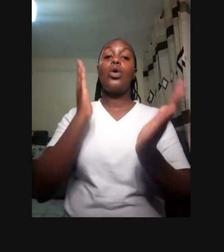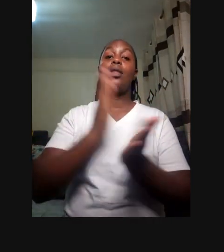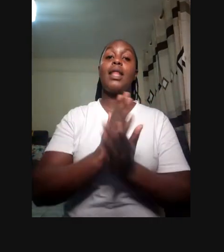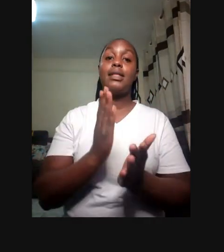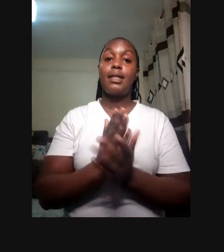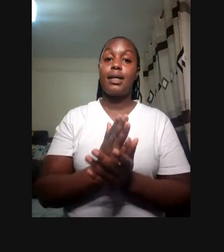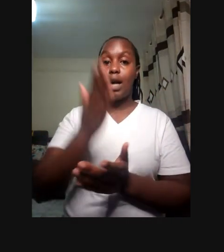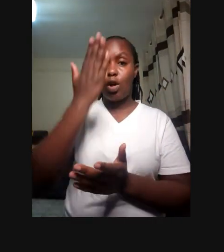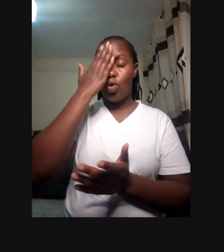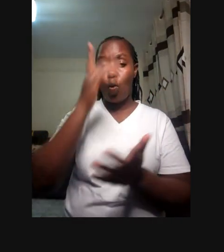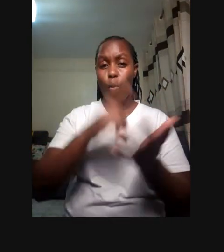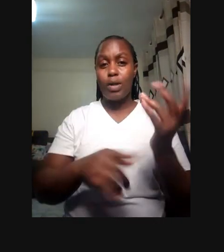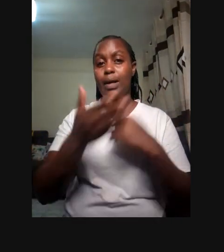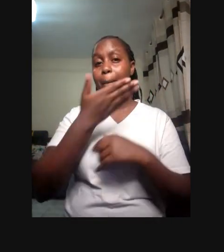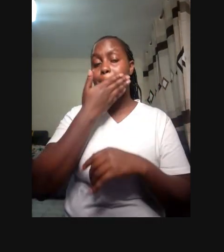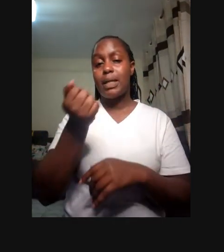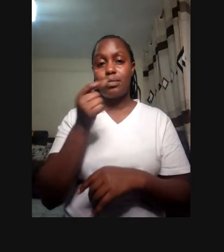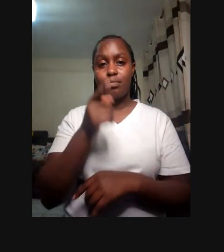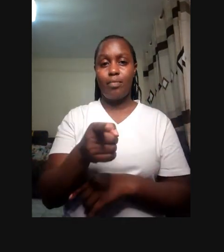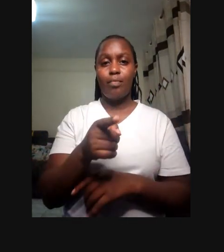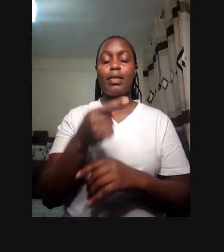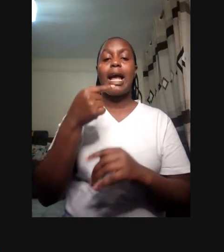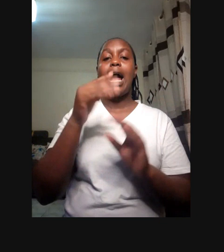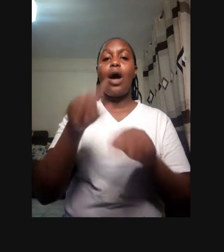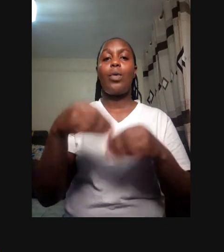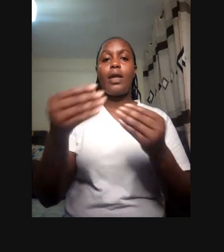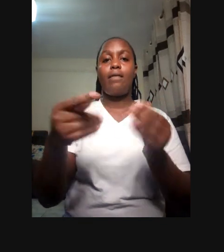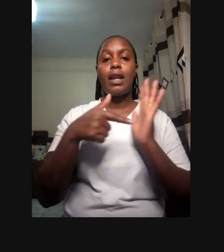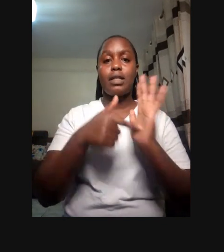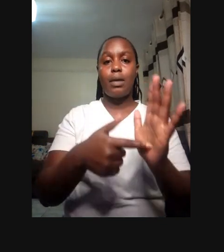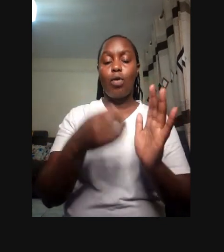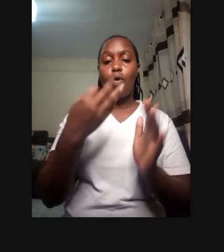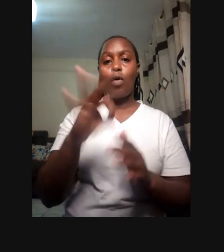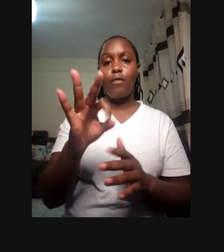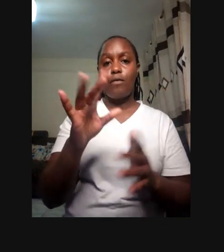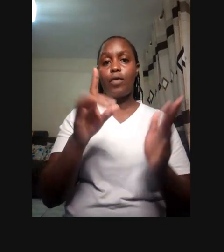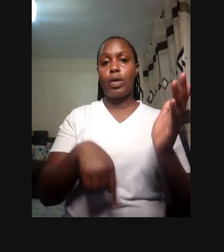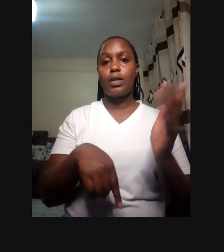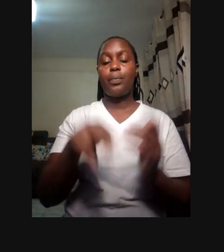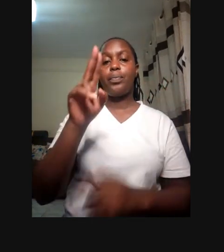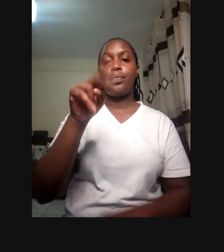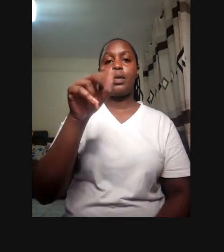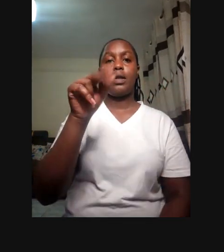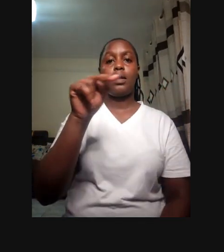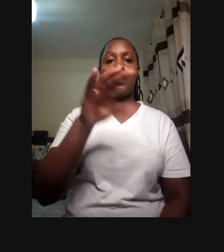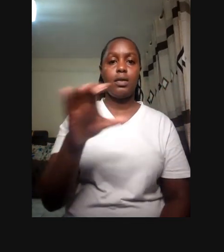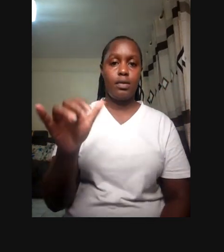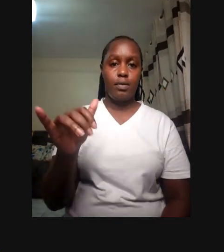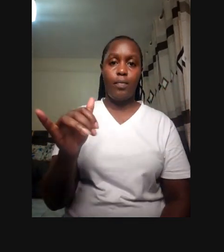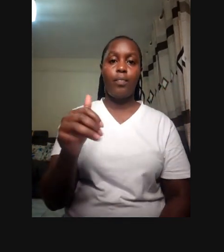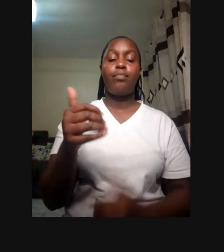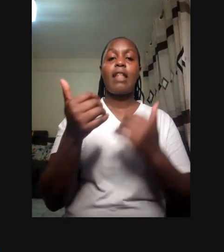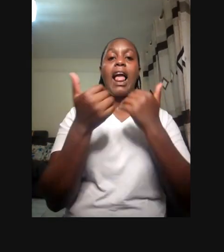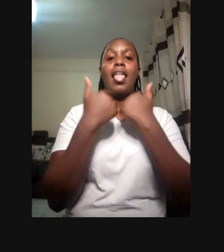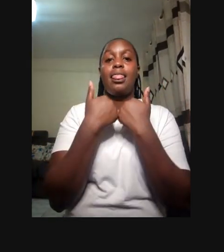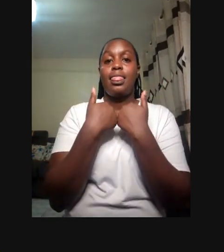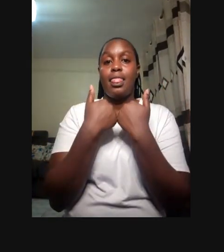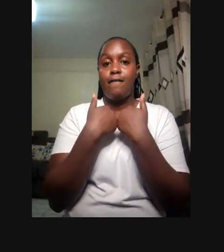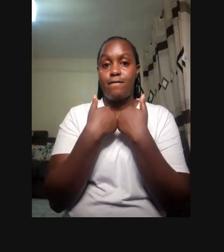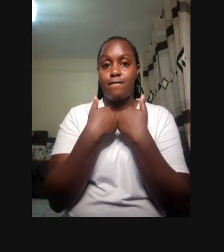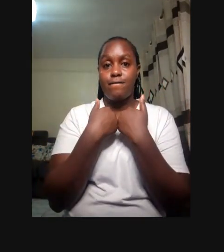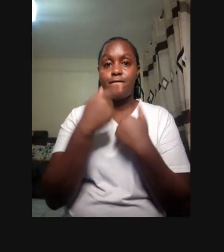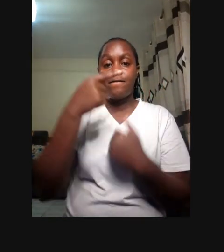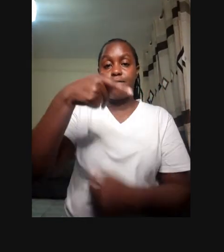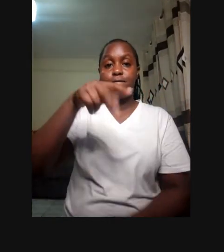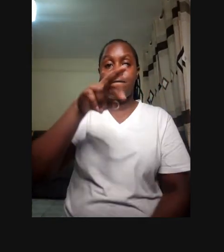give an example of a content creator on TikTok. She's called Nancy. She has she she has a prosthetic leg.